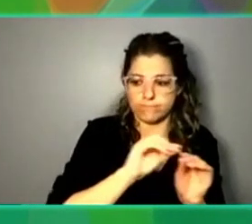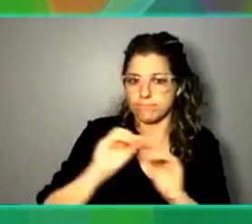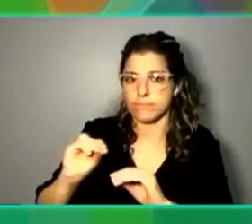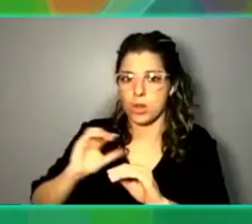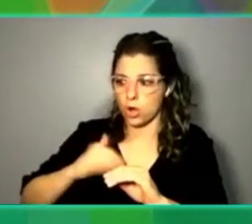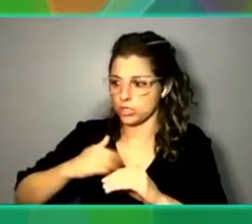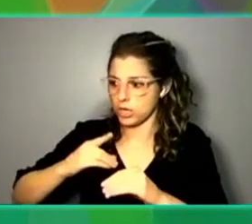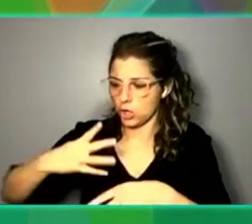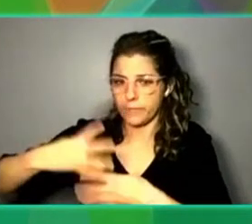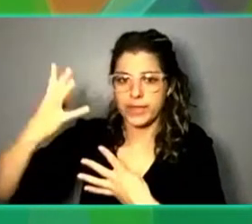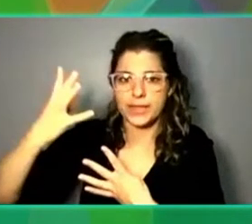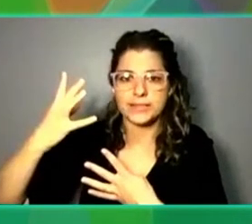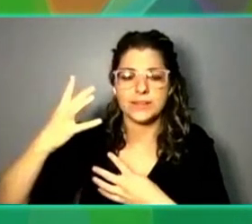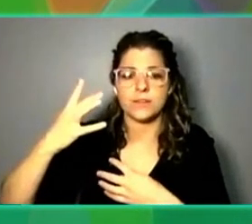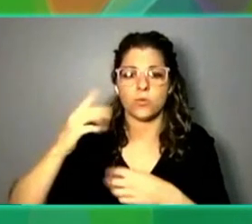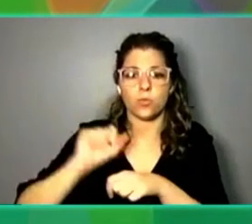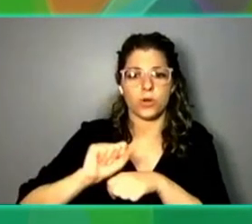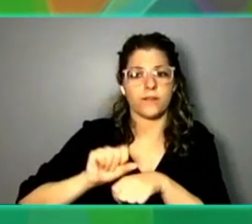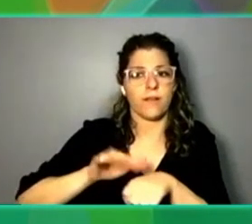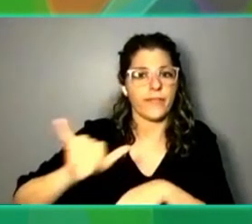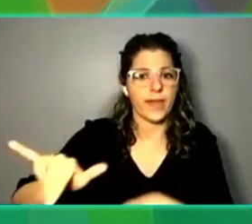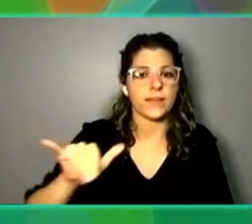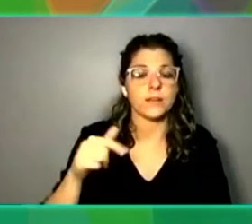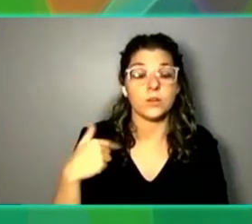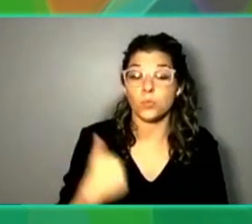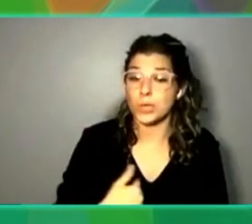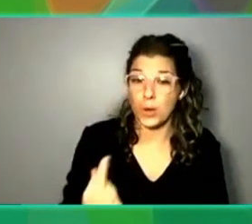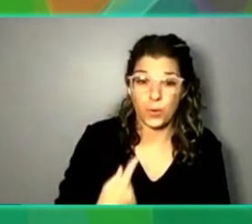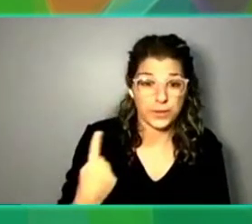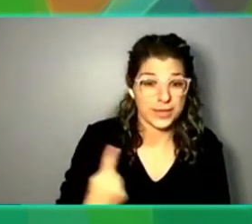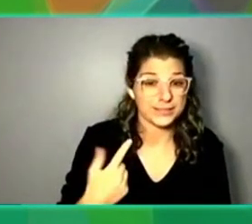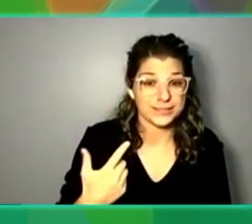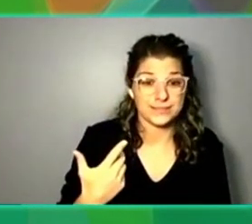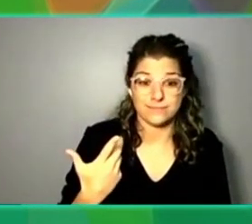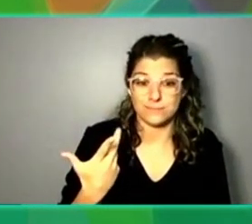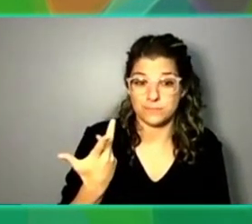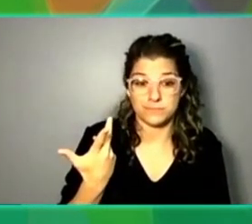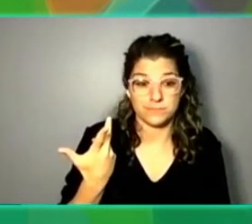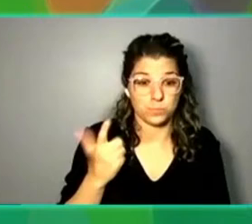of working that way. And we always, we're working,